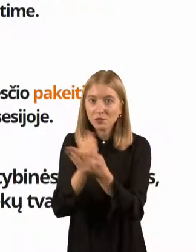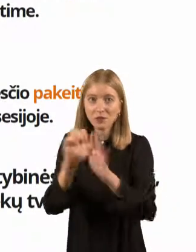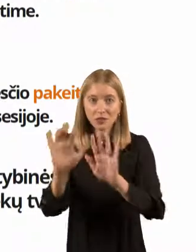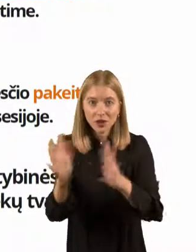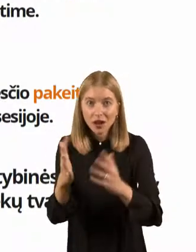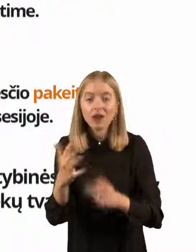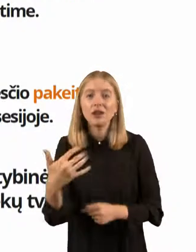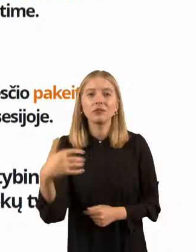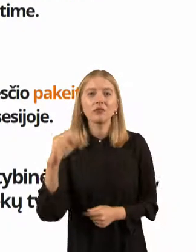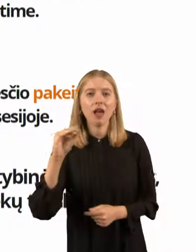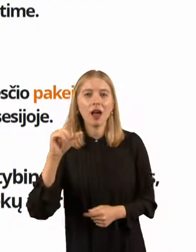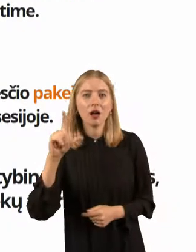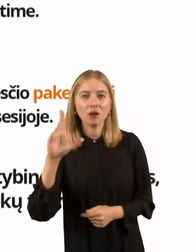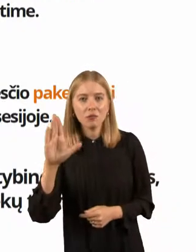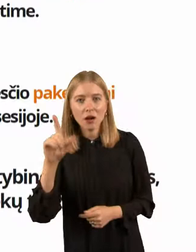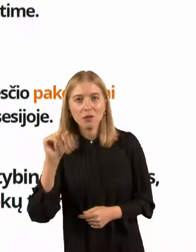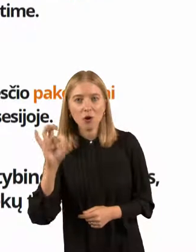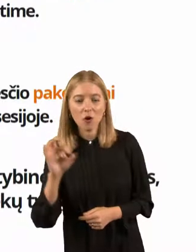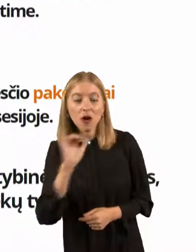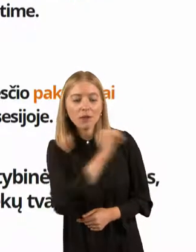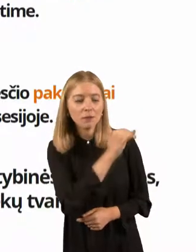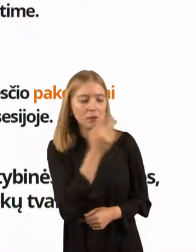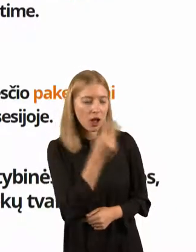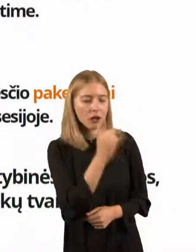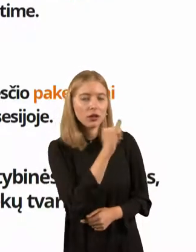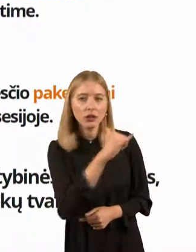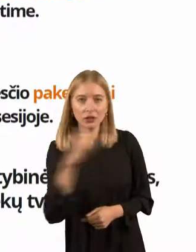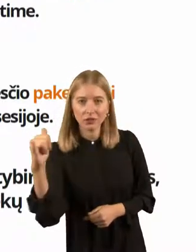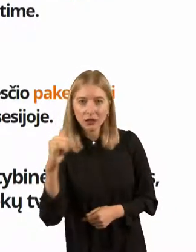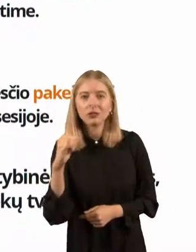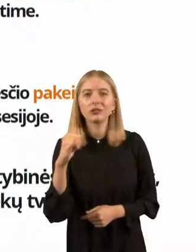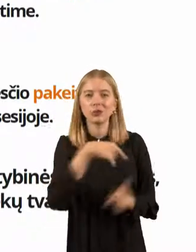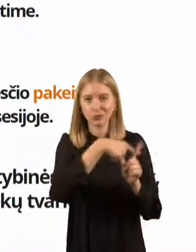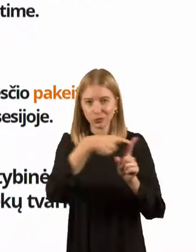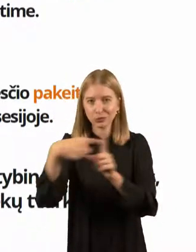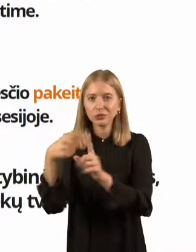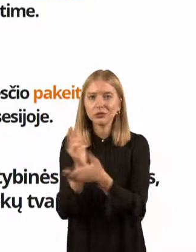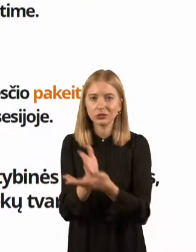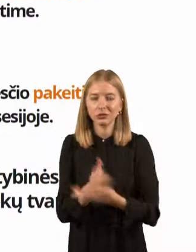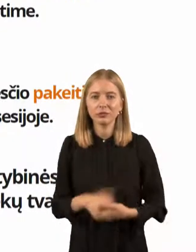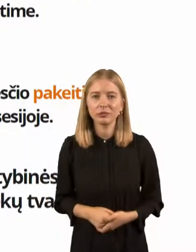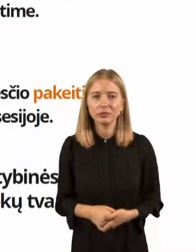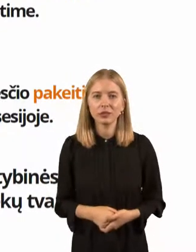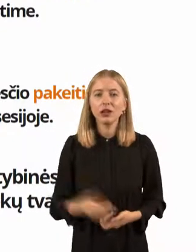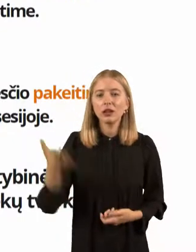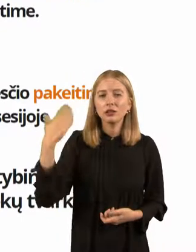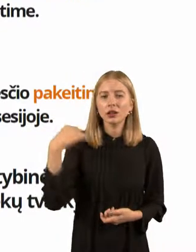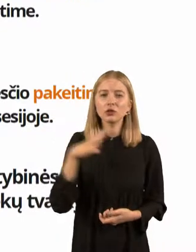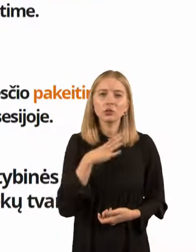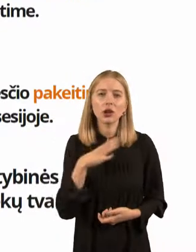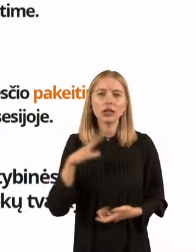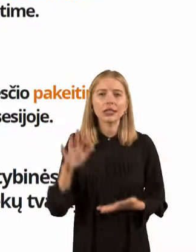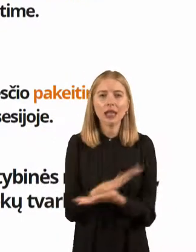the review positively assessed our efforts